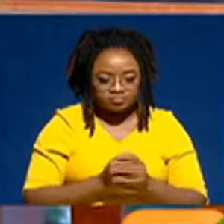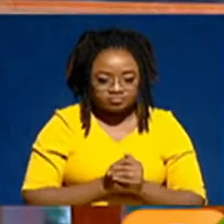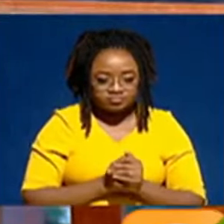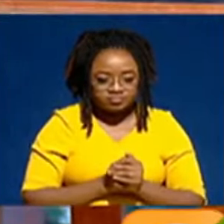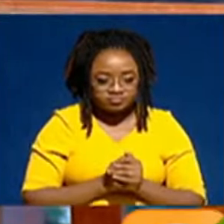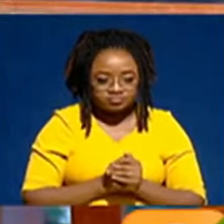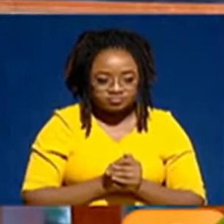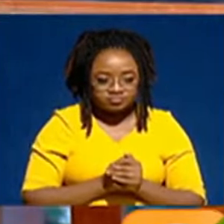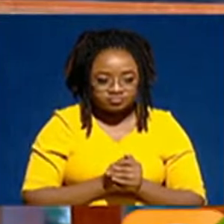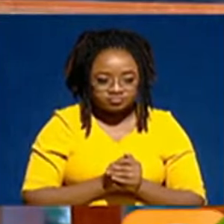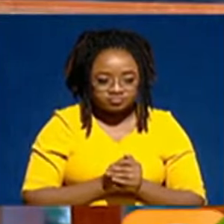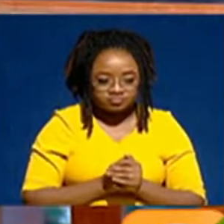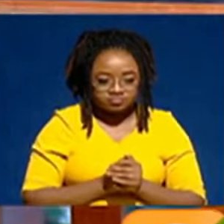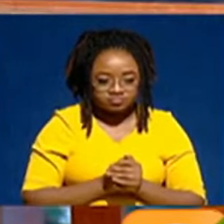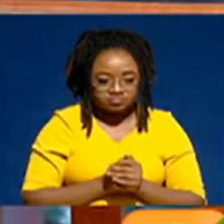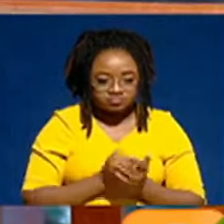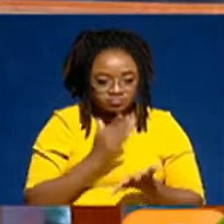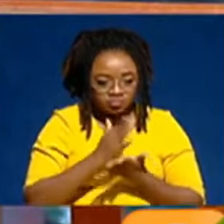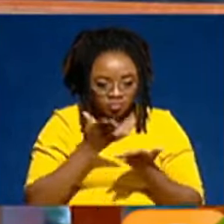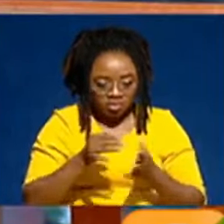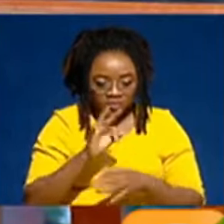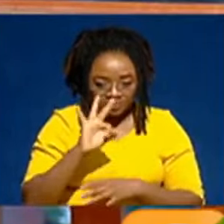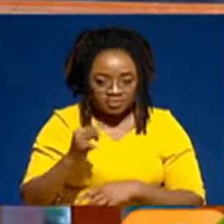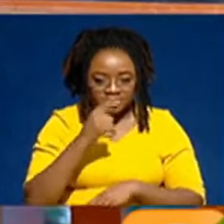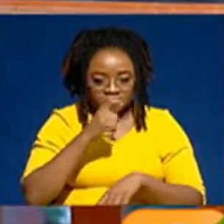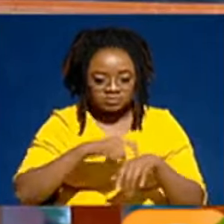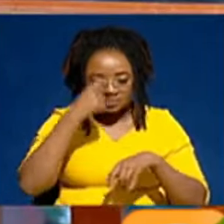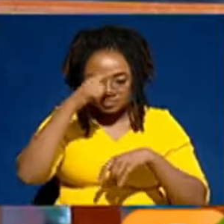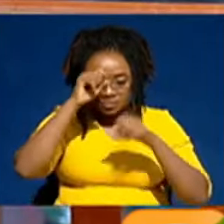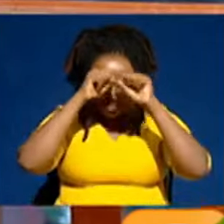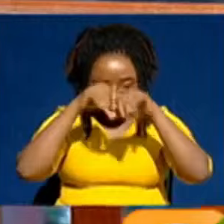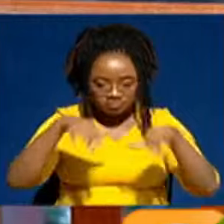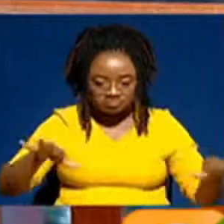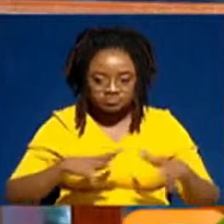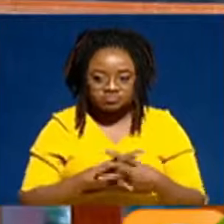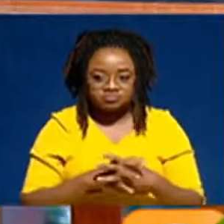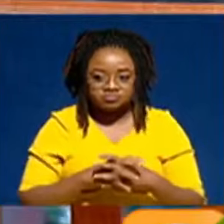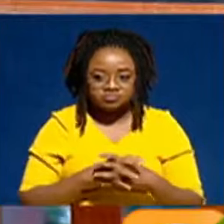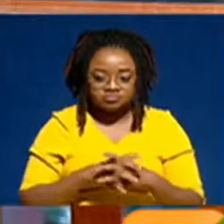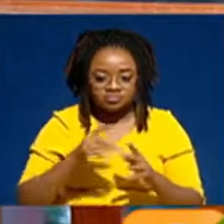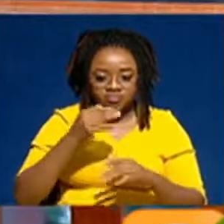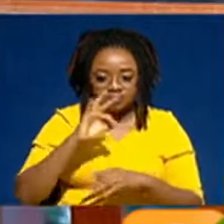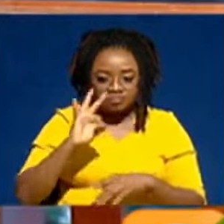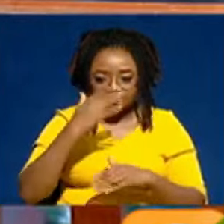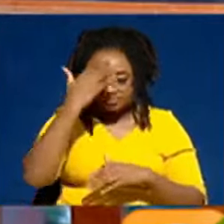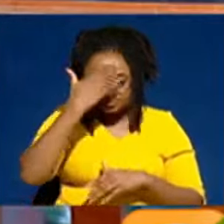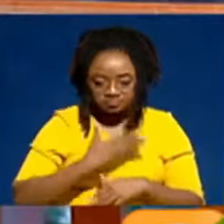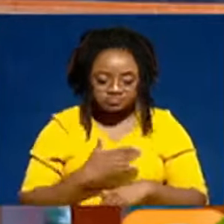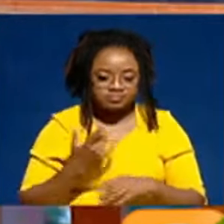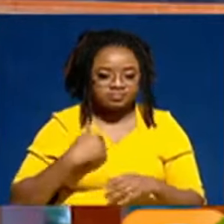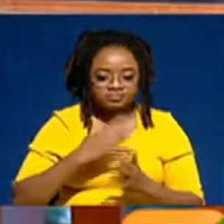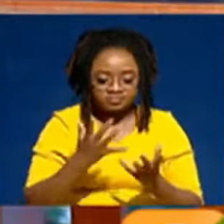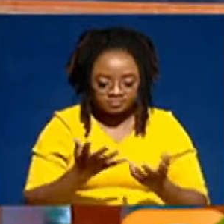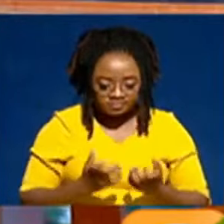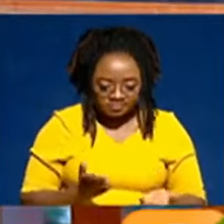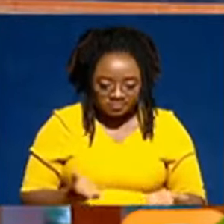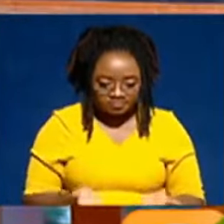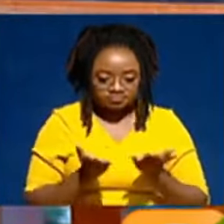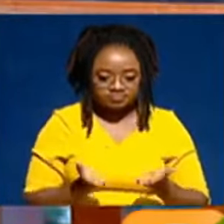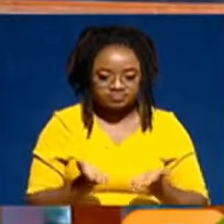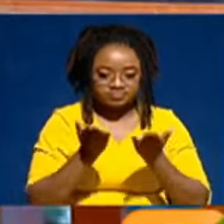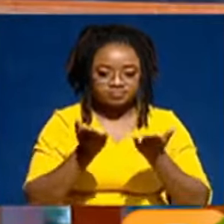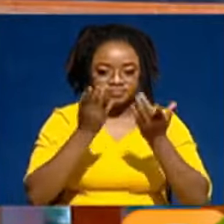of devolution. We're actually in the third cycle. Mm-hmm. Okay? We should be getting better and better. But from what